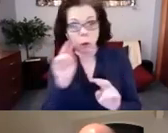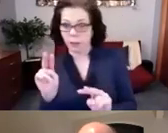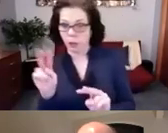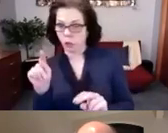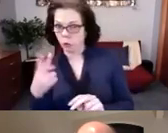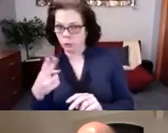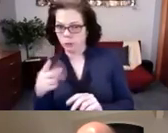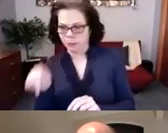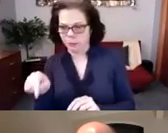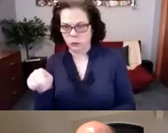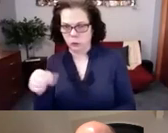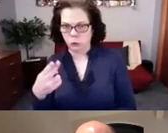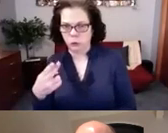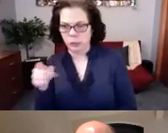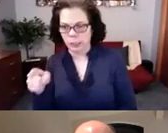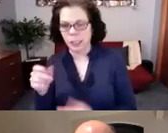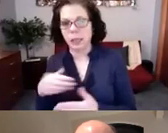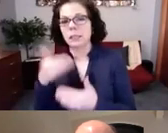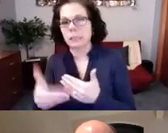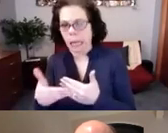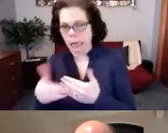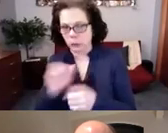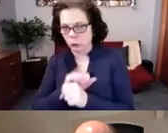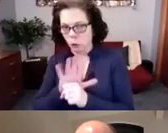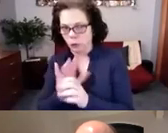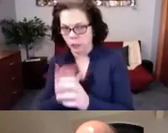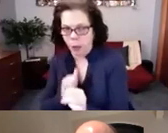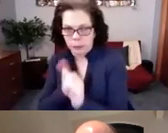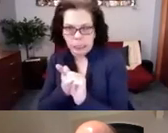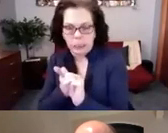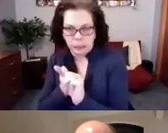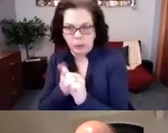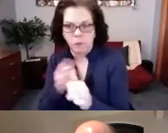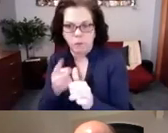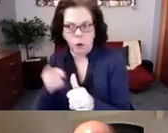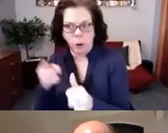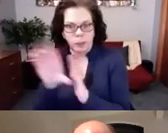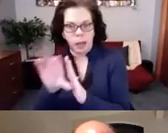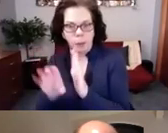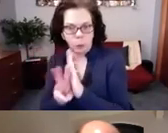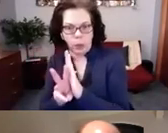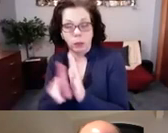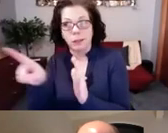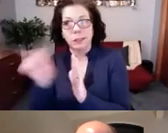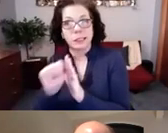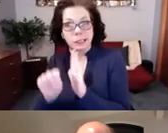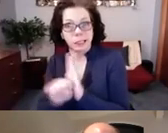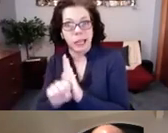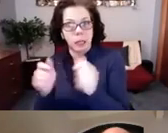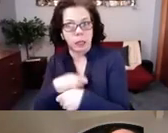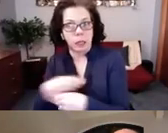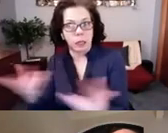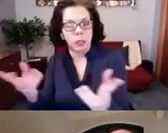the next COVID-19 update from the Commonwealth. The state releases 2 weeks of